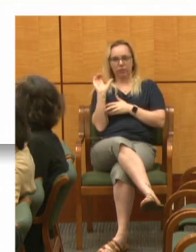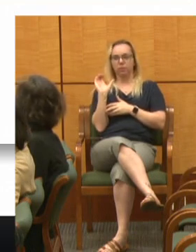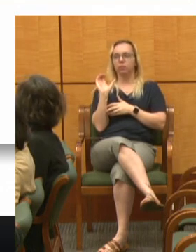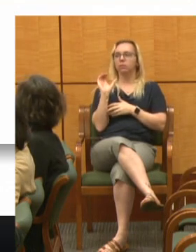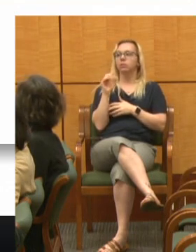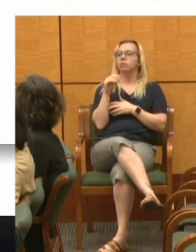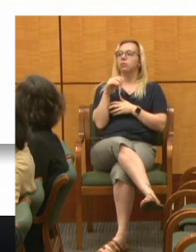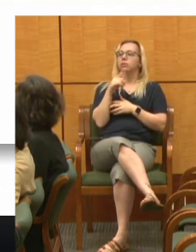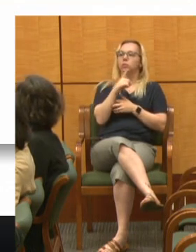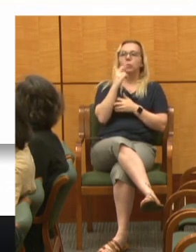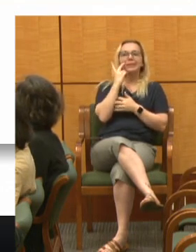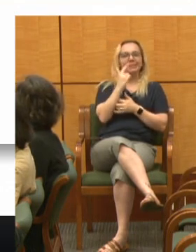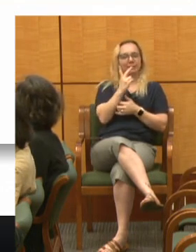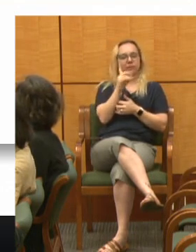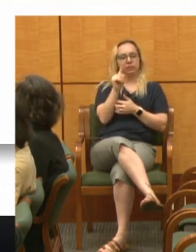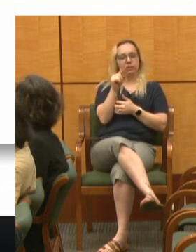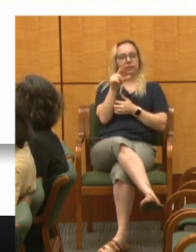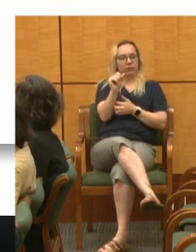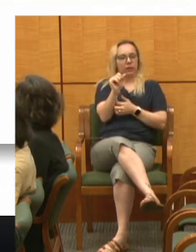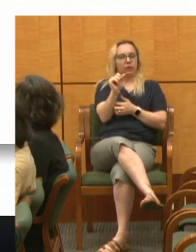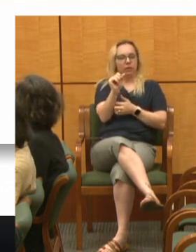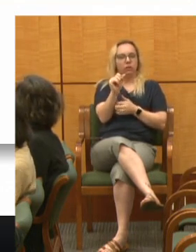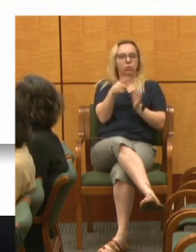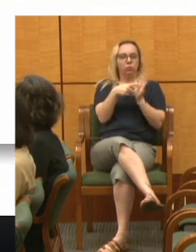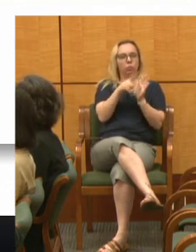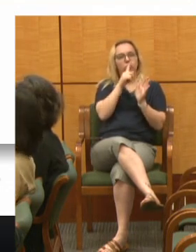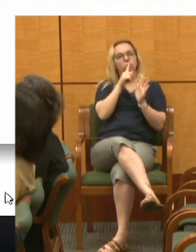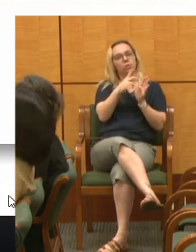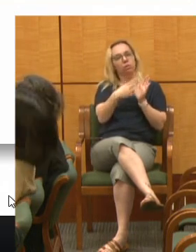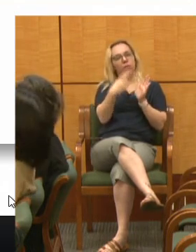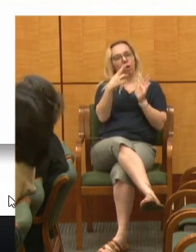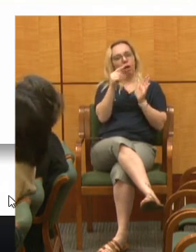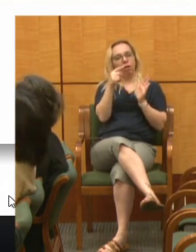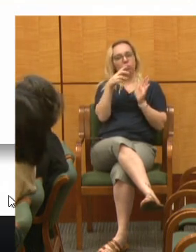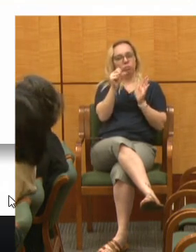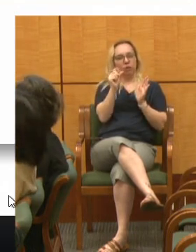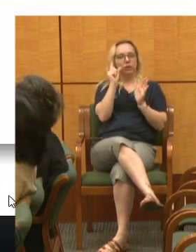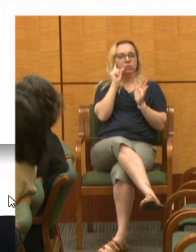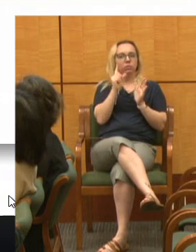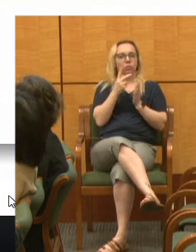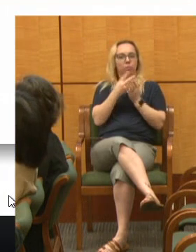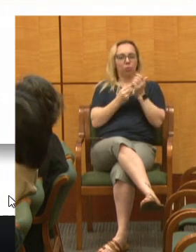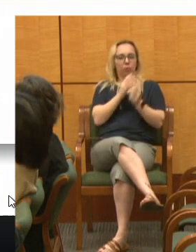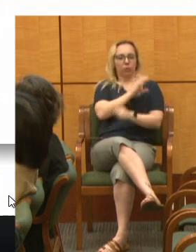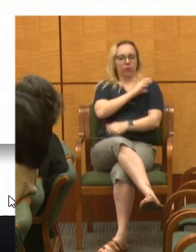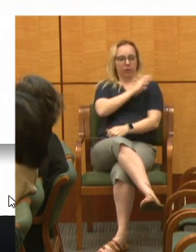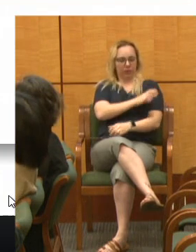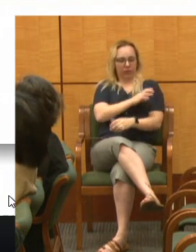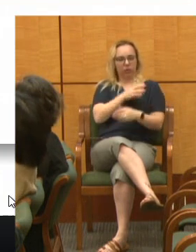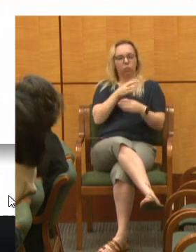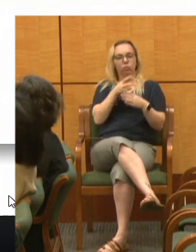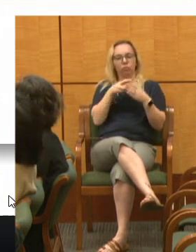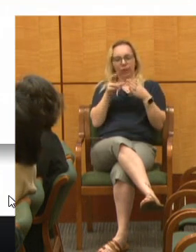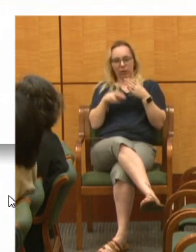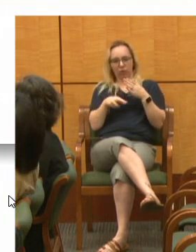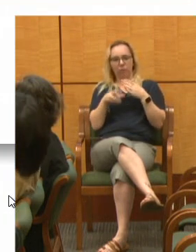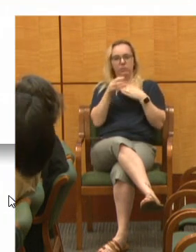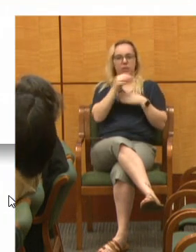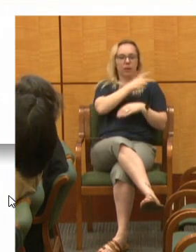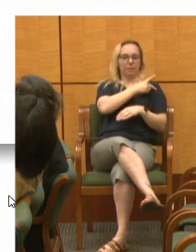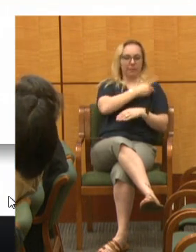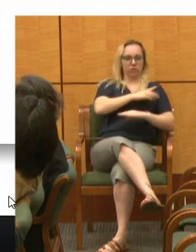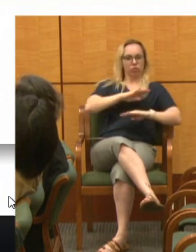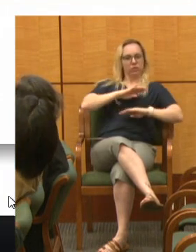data from their survey showed very high rates of satisfaction for both clinical outcomes as well as patient